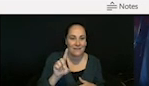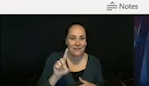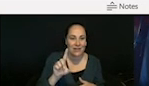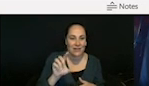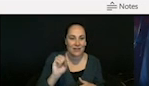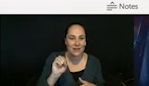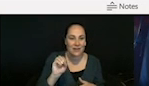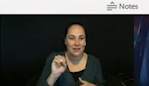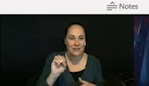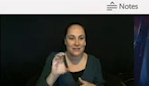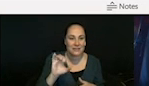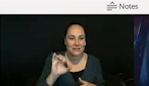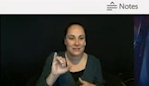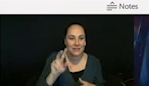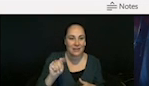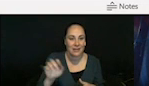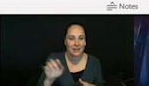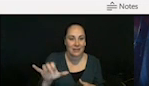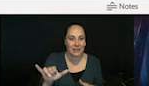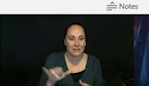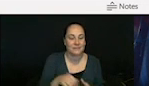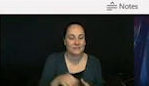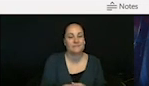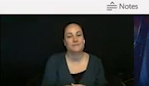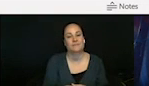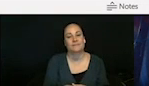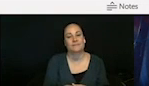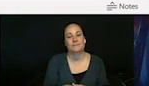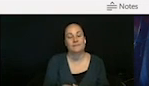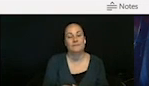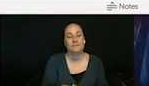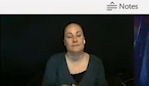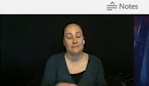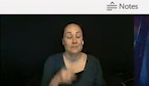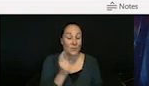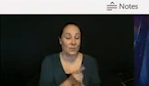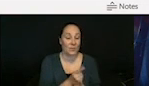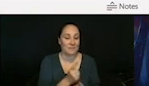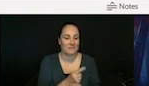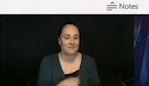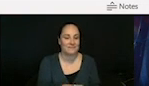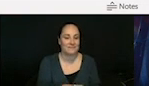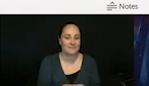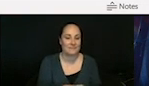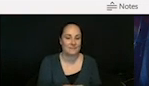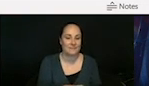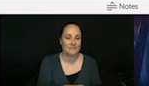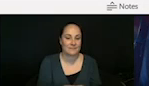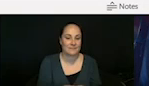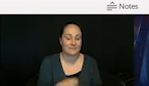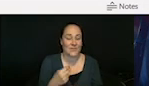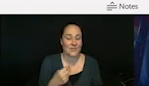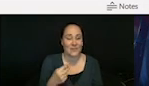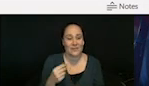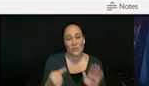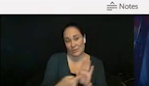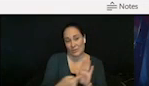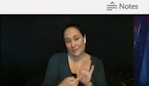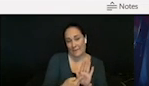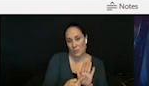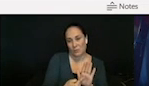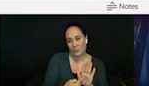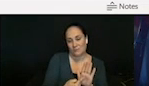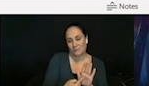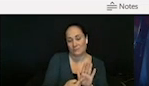angular velocity, so to speak, right? So if you, for example, you're riding a bicycle.